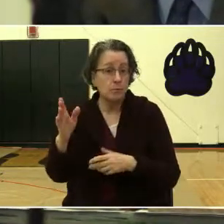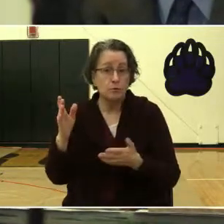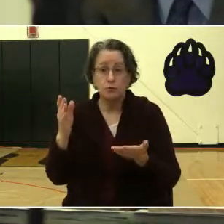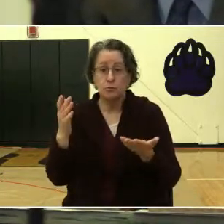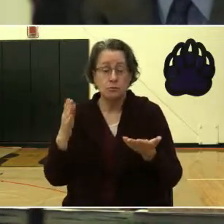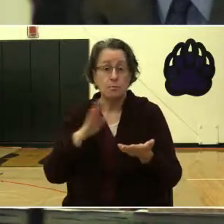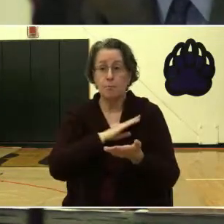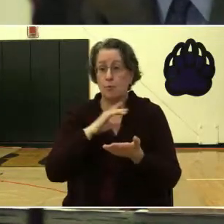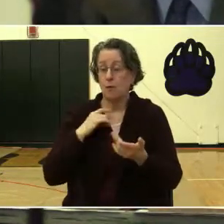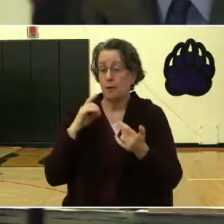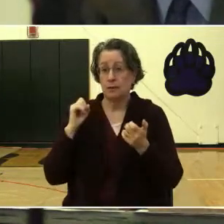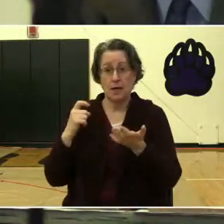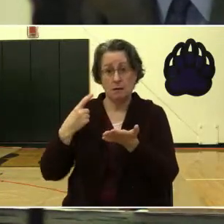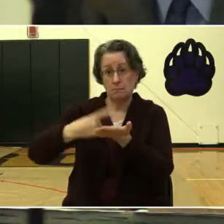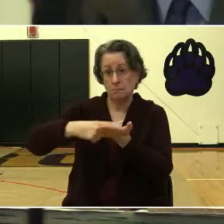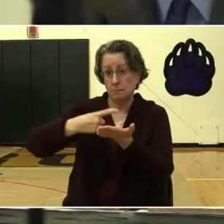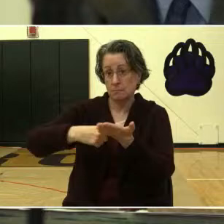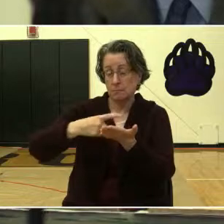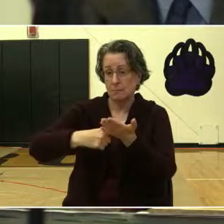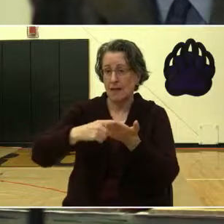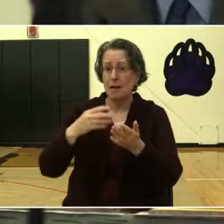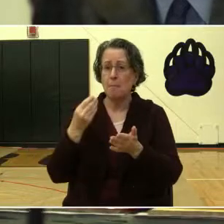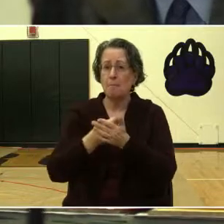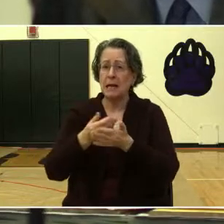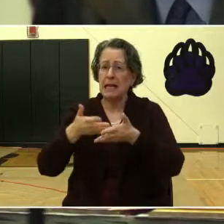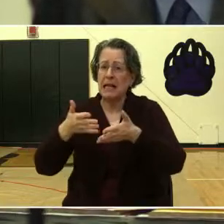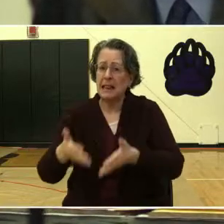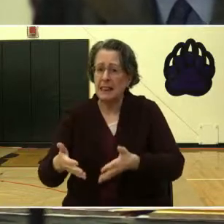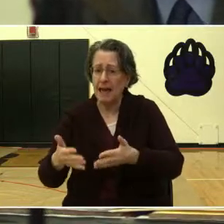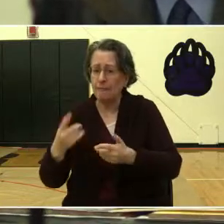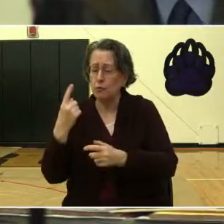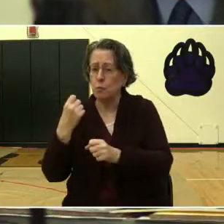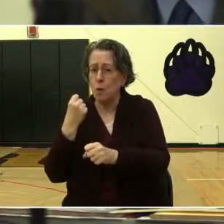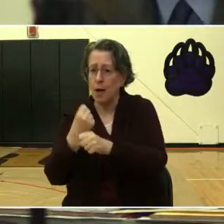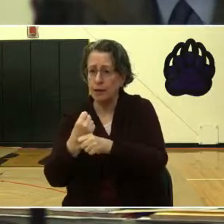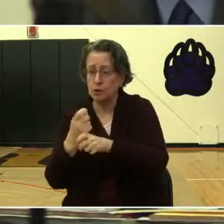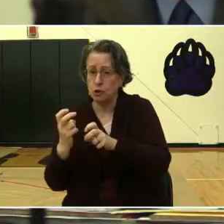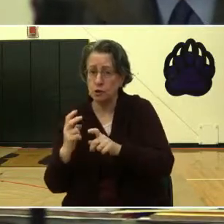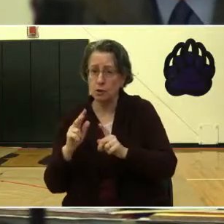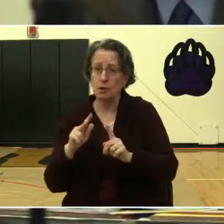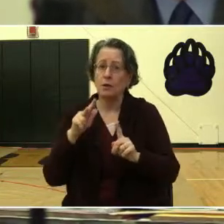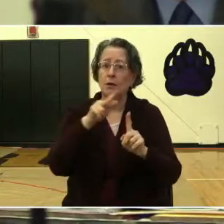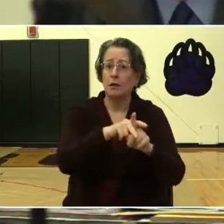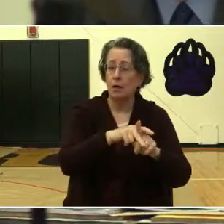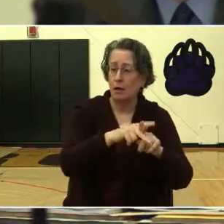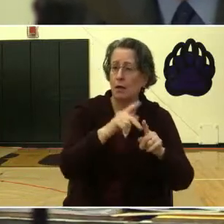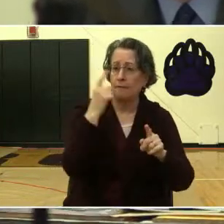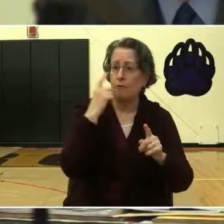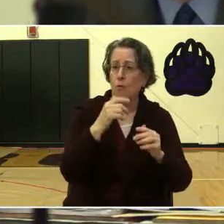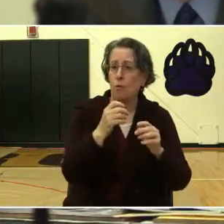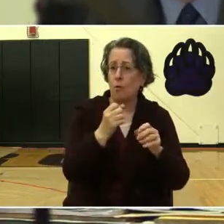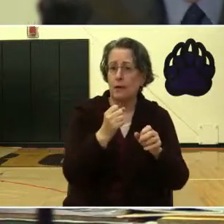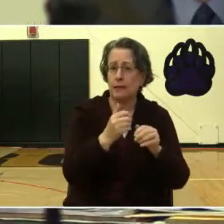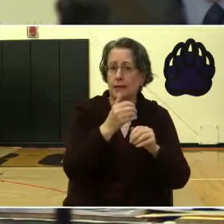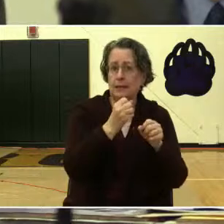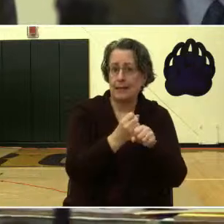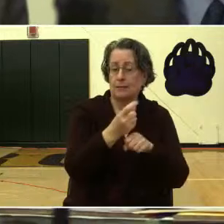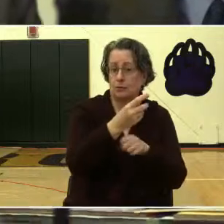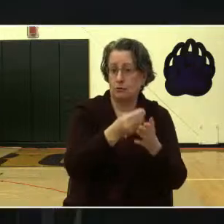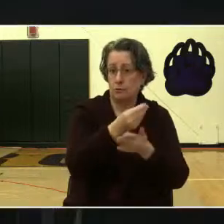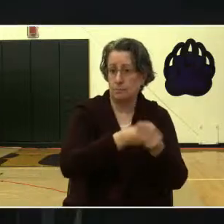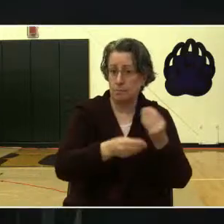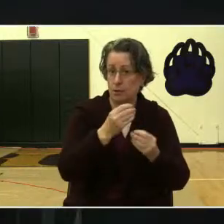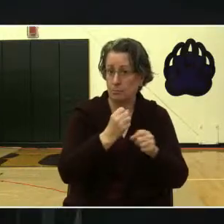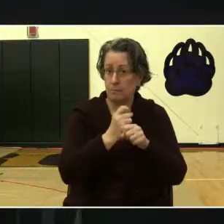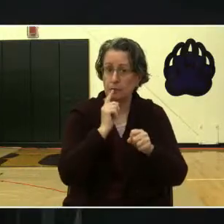unassigned general fund balance monies are going towards those types of projects and not more of the yearly maintenance stuff the